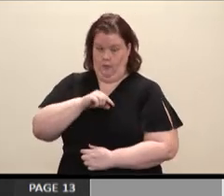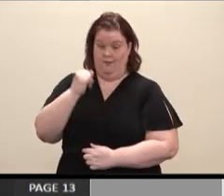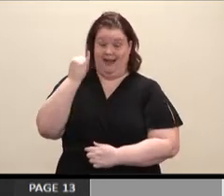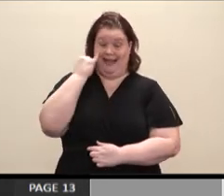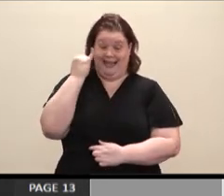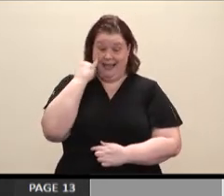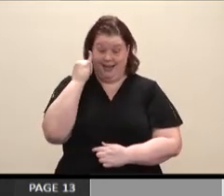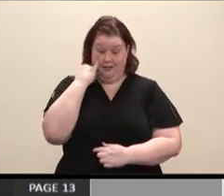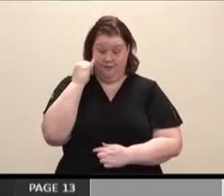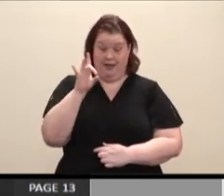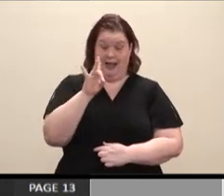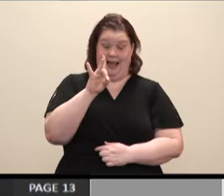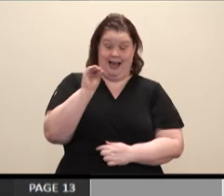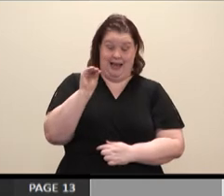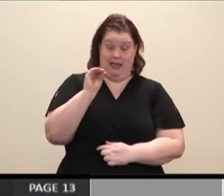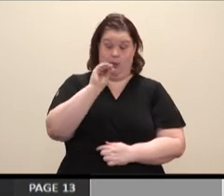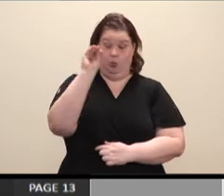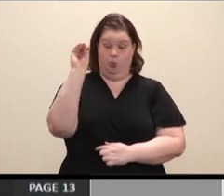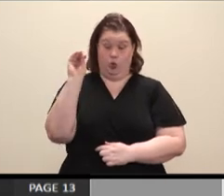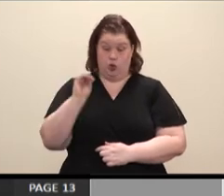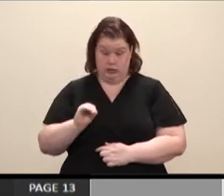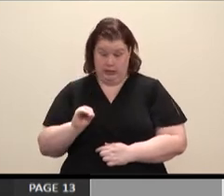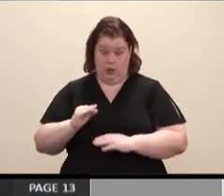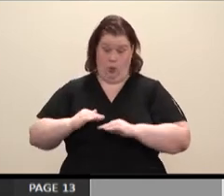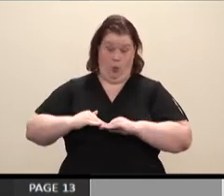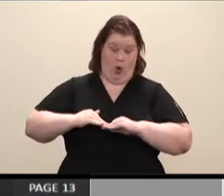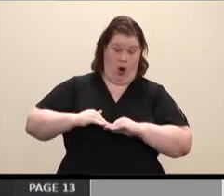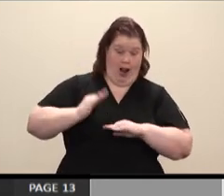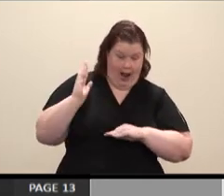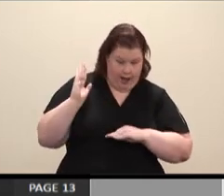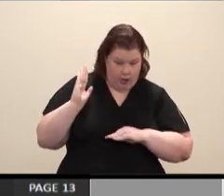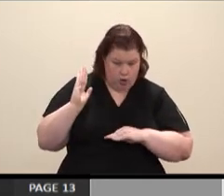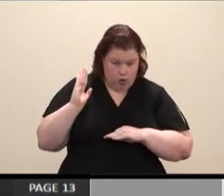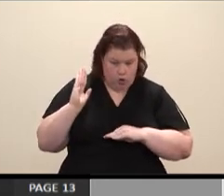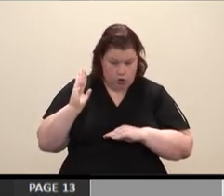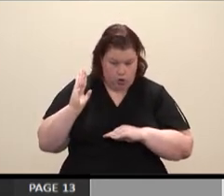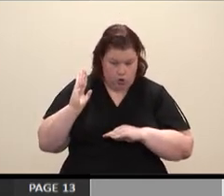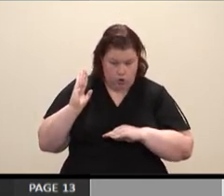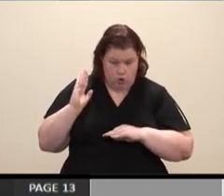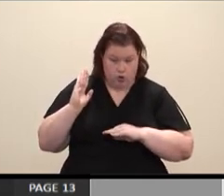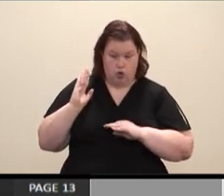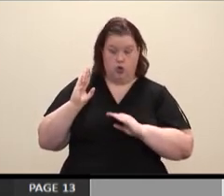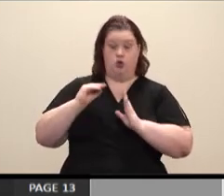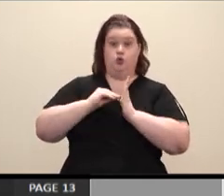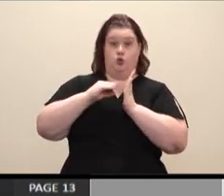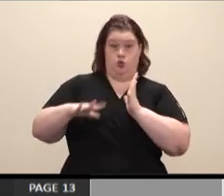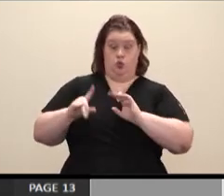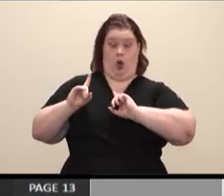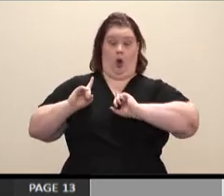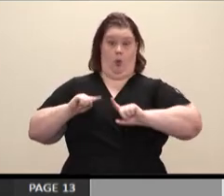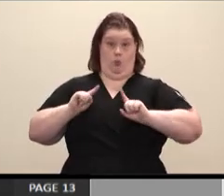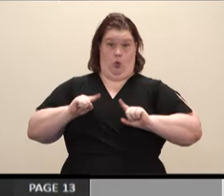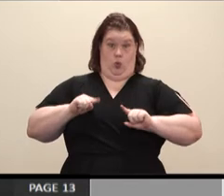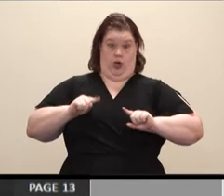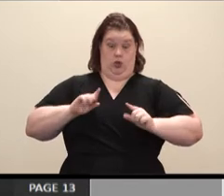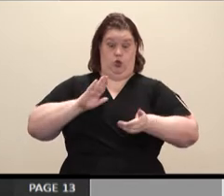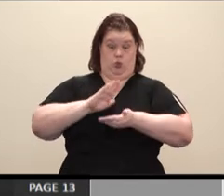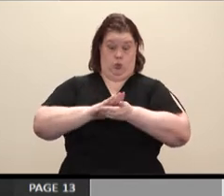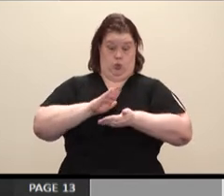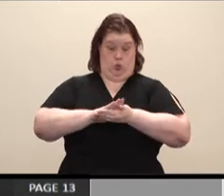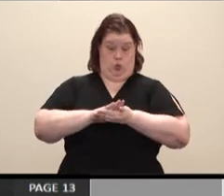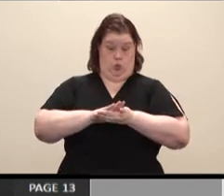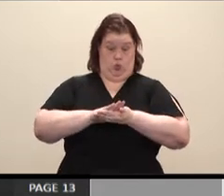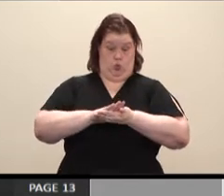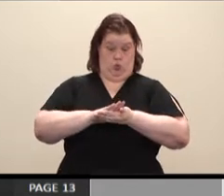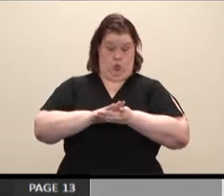least 80% of your students are participating in person, and or at